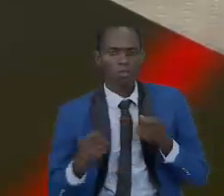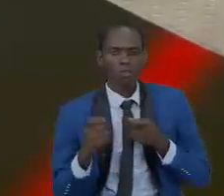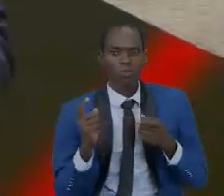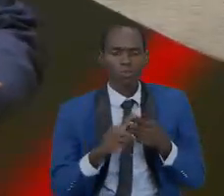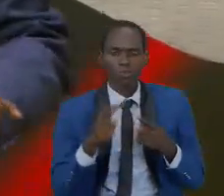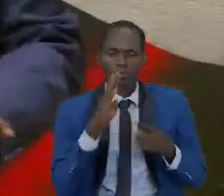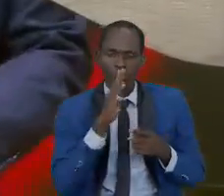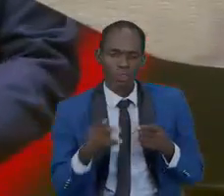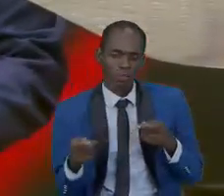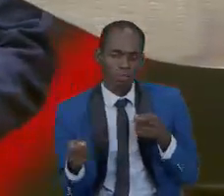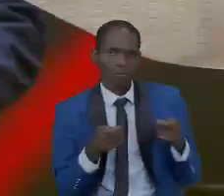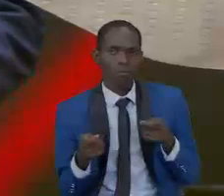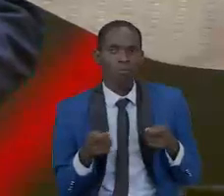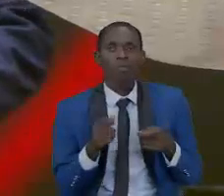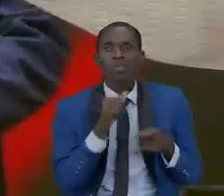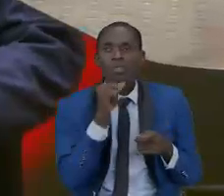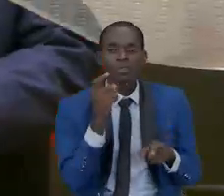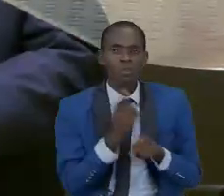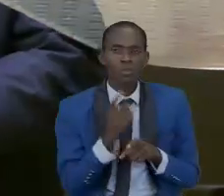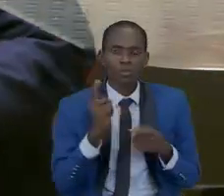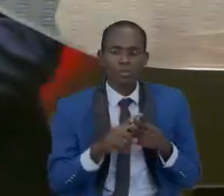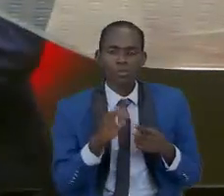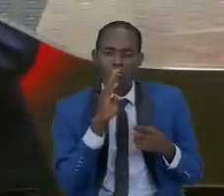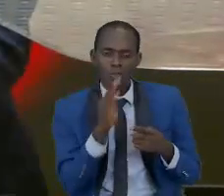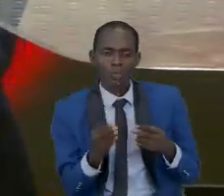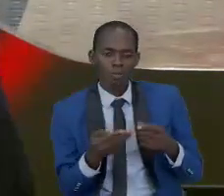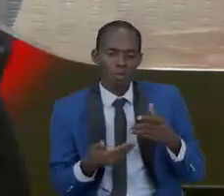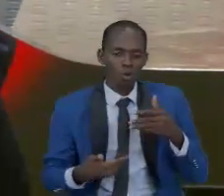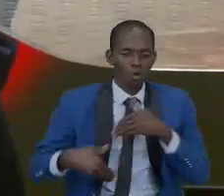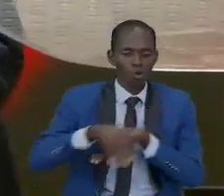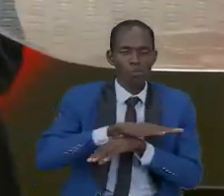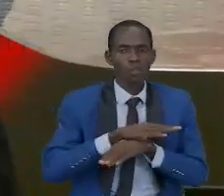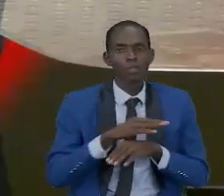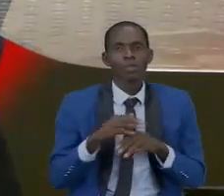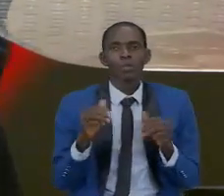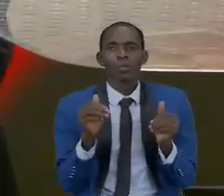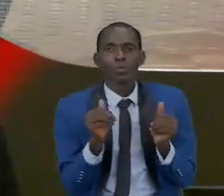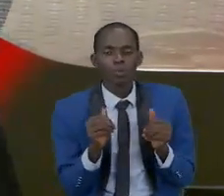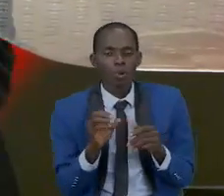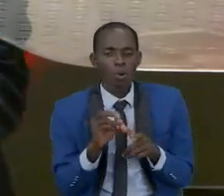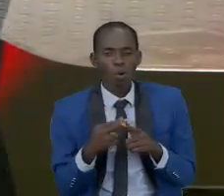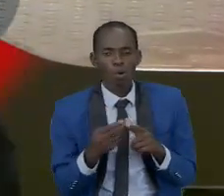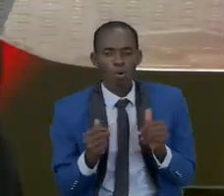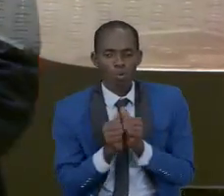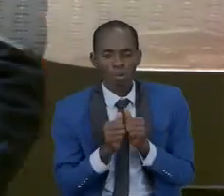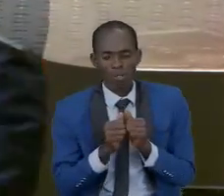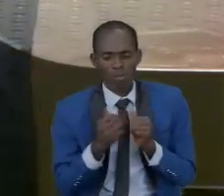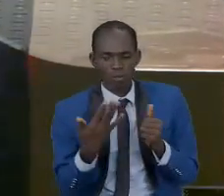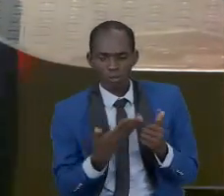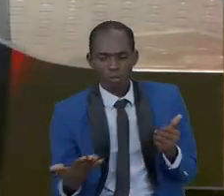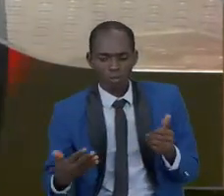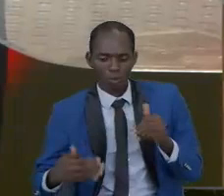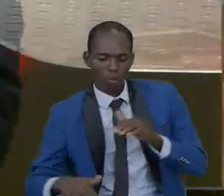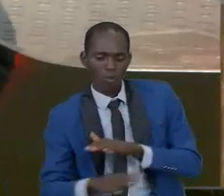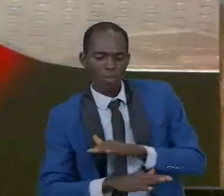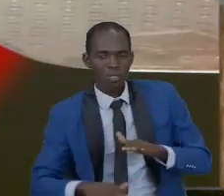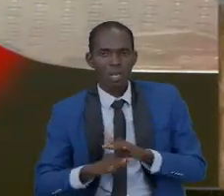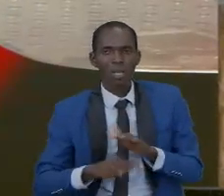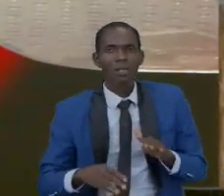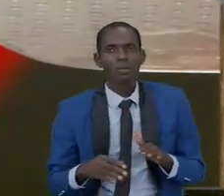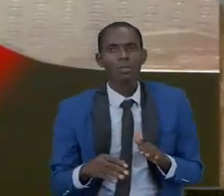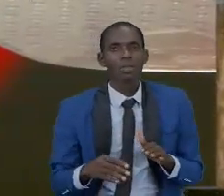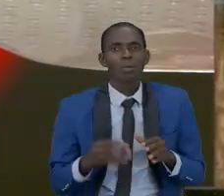it's not to be submerged over within or under many of many other things